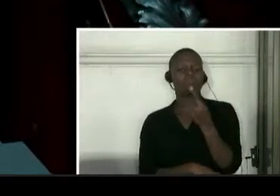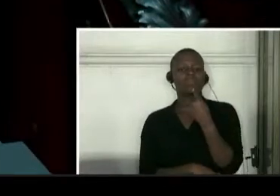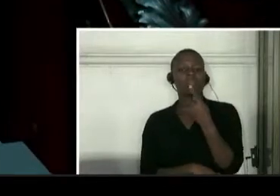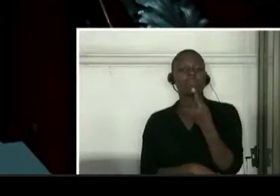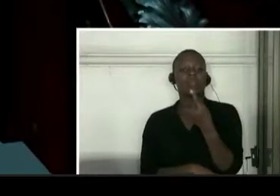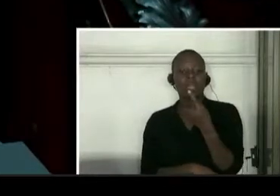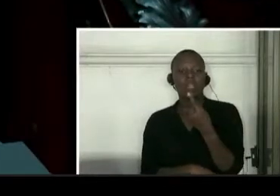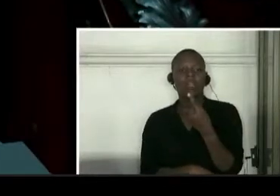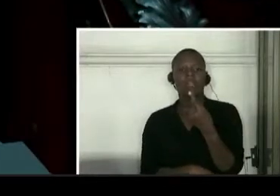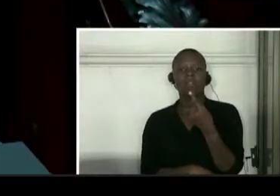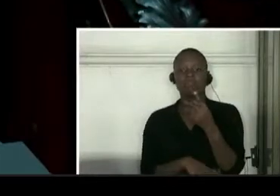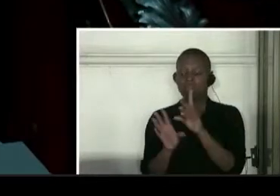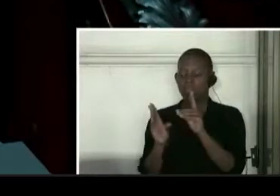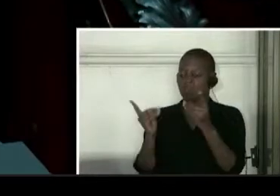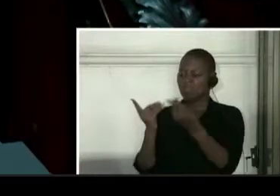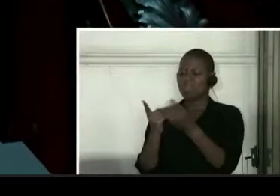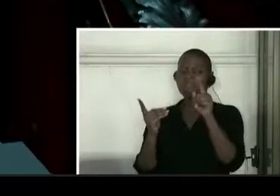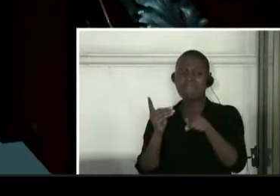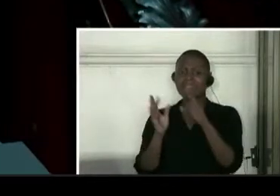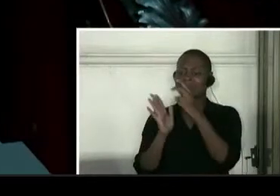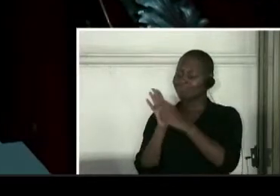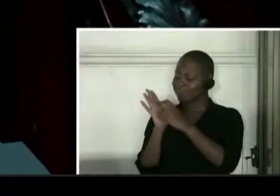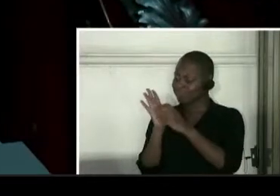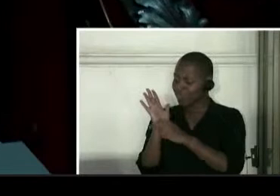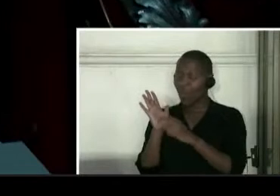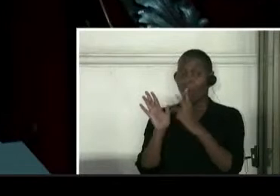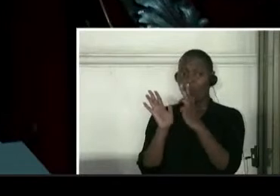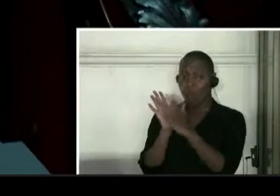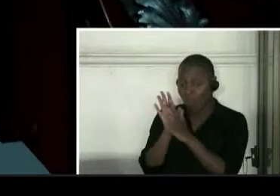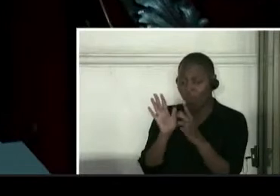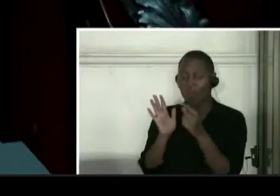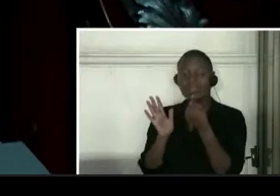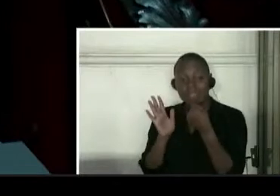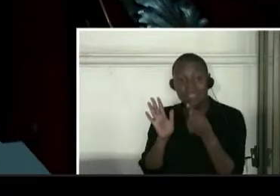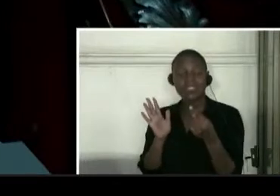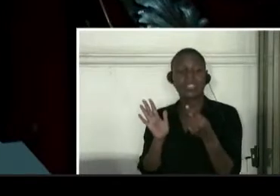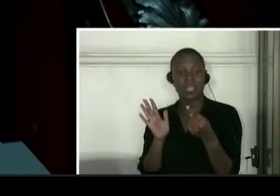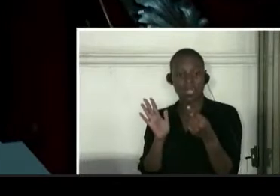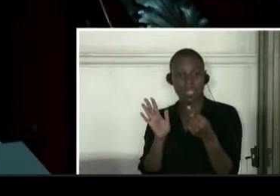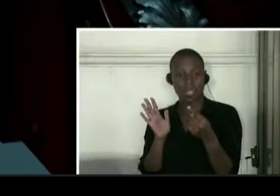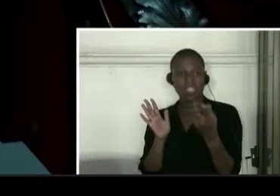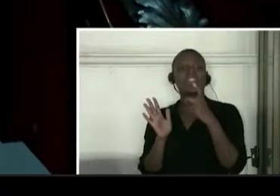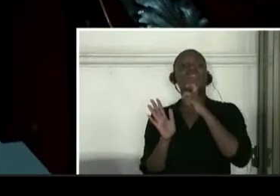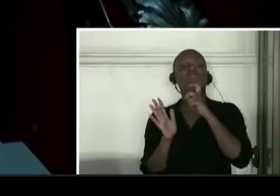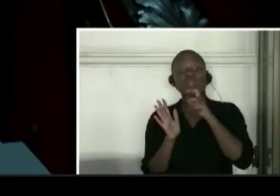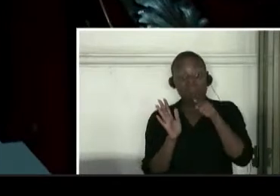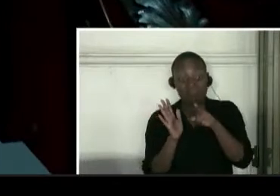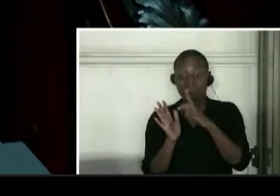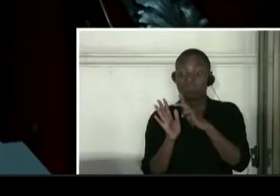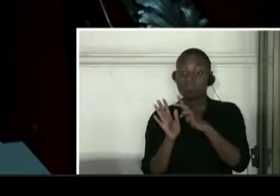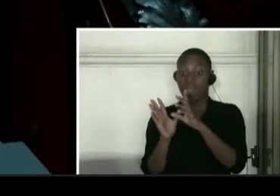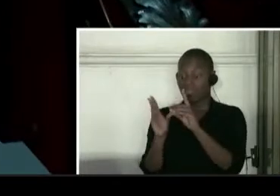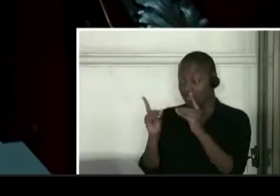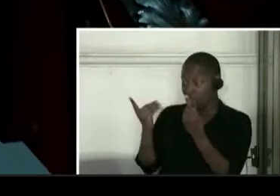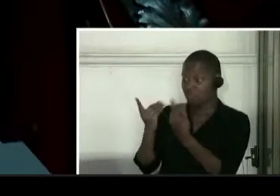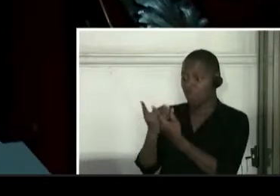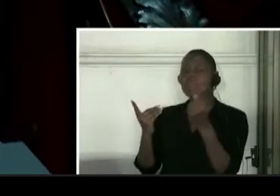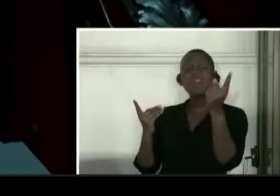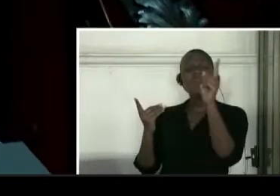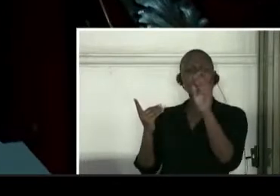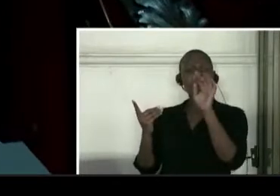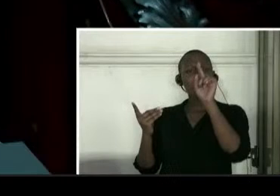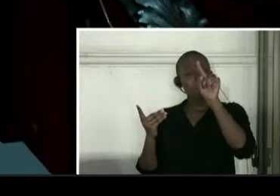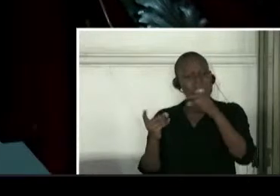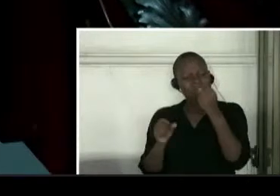legislative and policy mandate that is used by the department. On